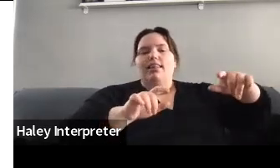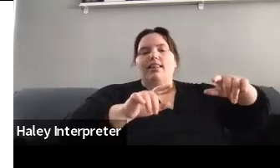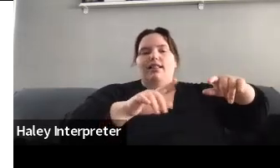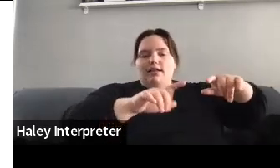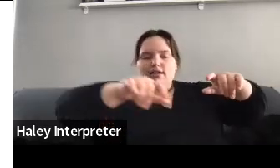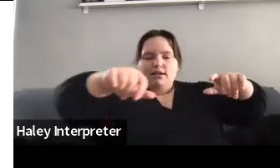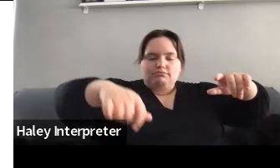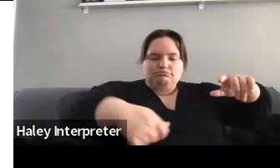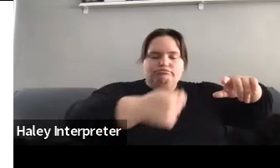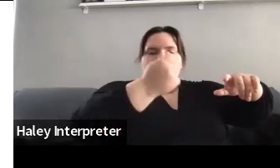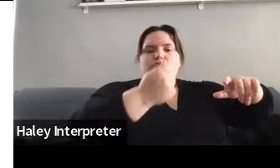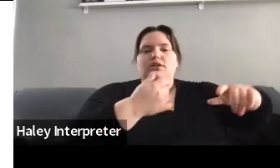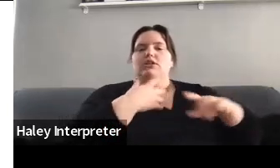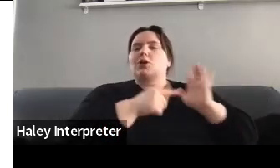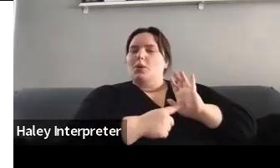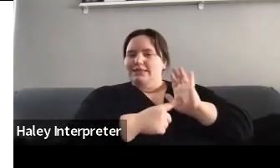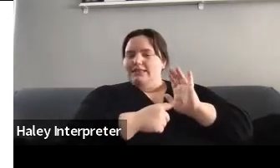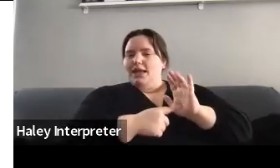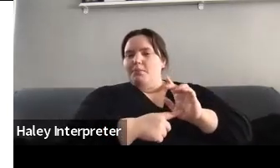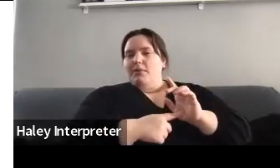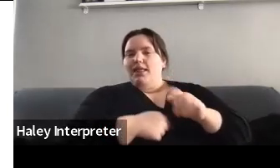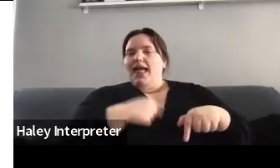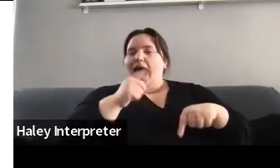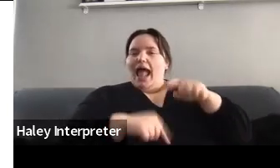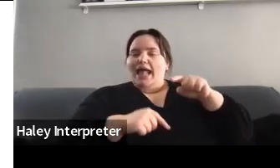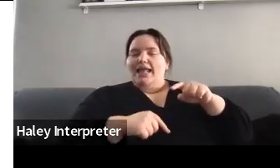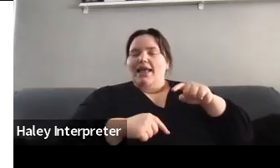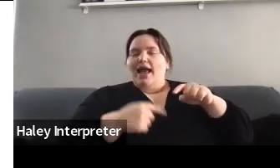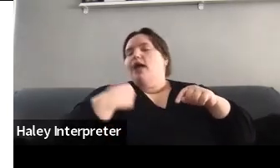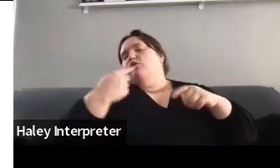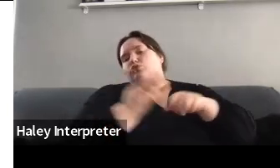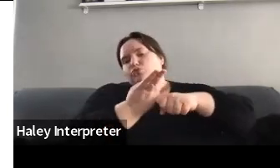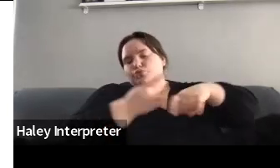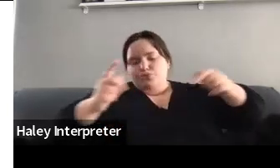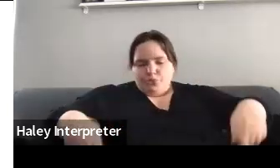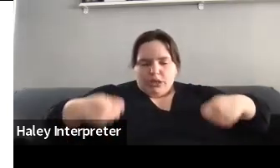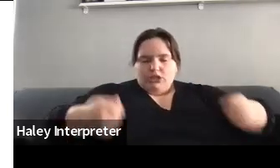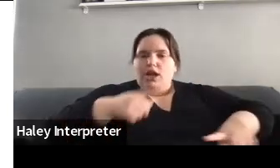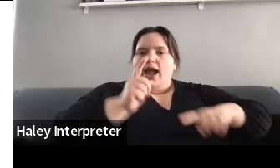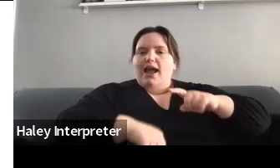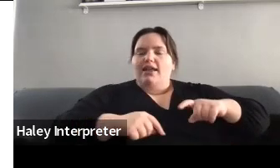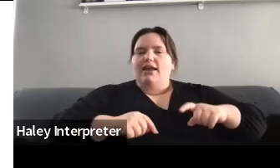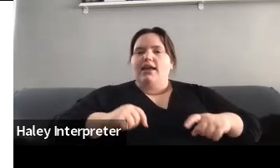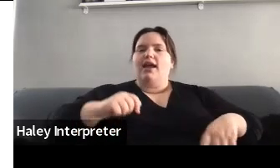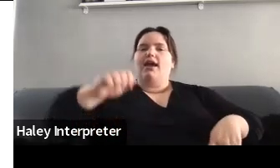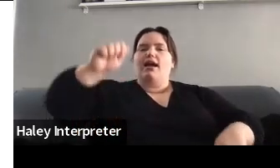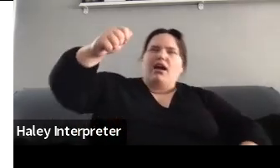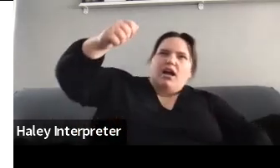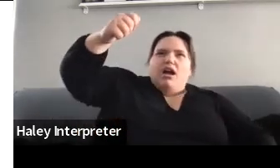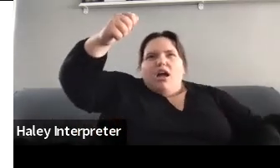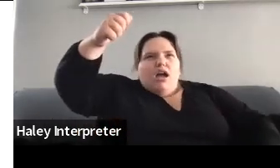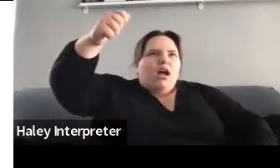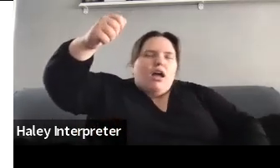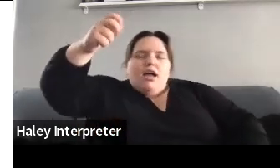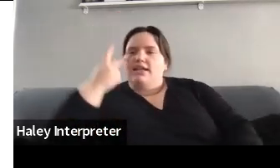for example, because I'm in a wheelchair, I'm not able to kind of bend down and see that measuring cup and whether I've got it exactly at a cup or